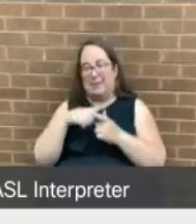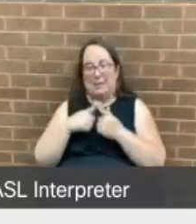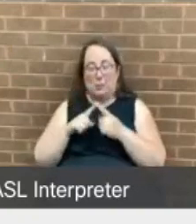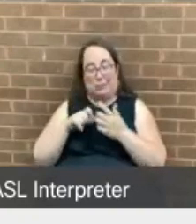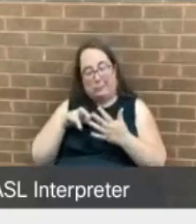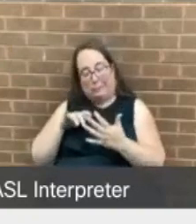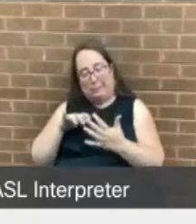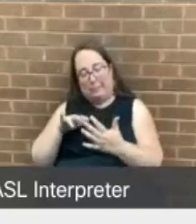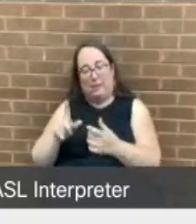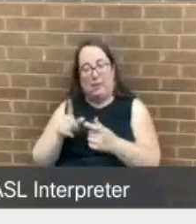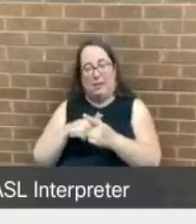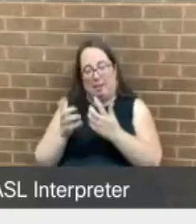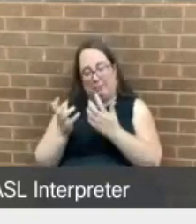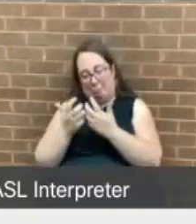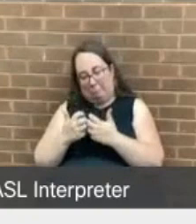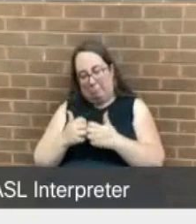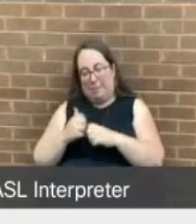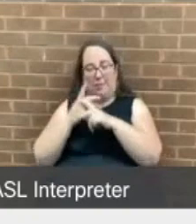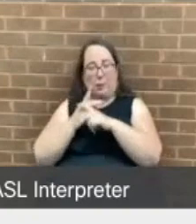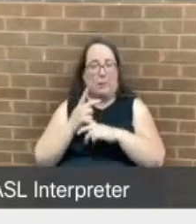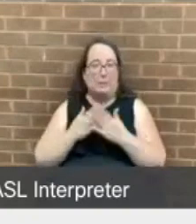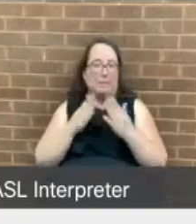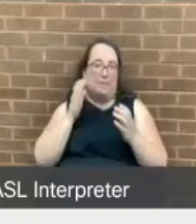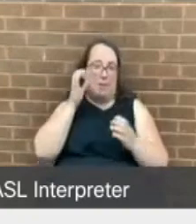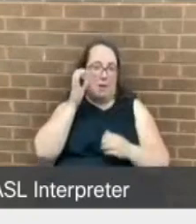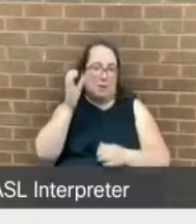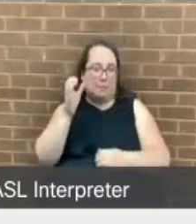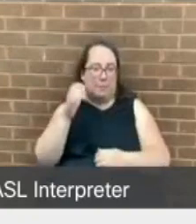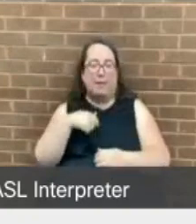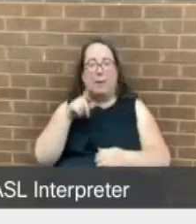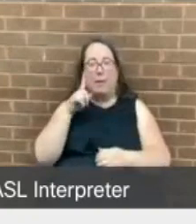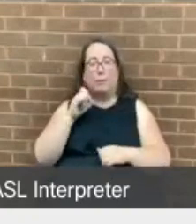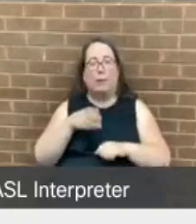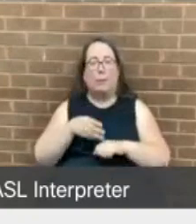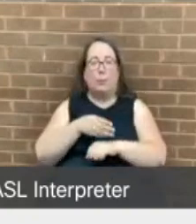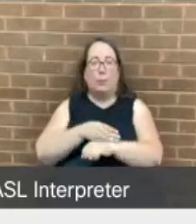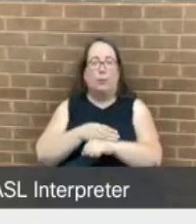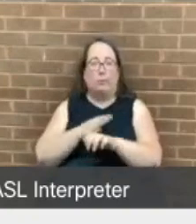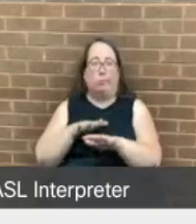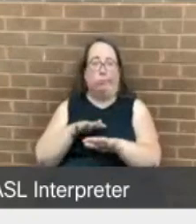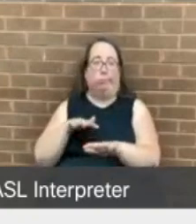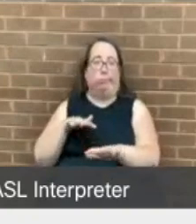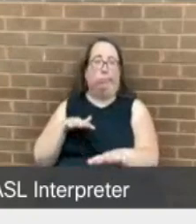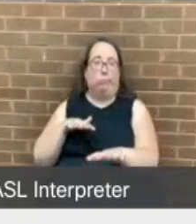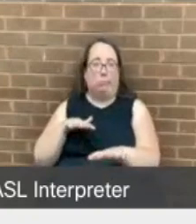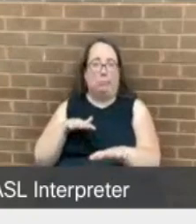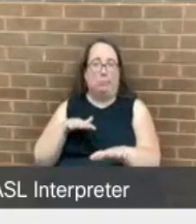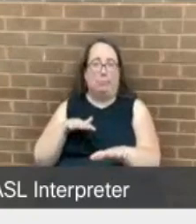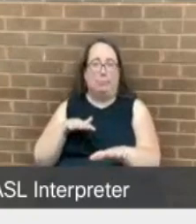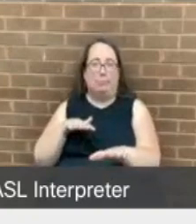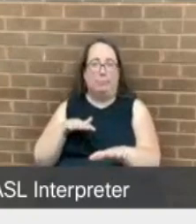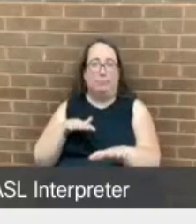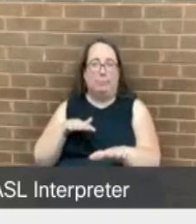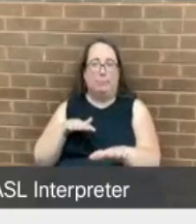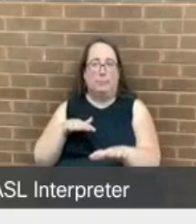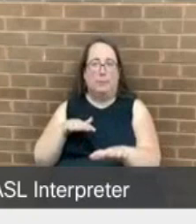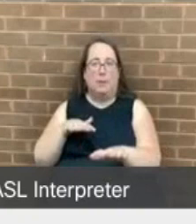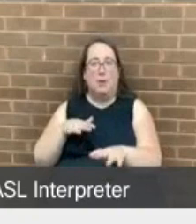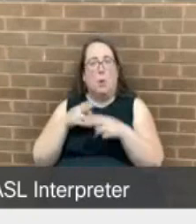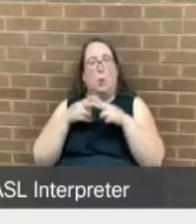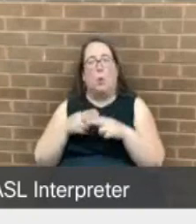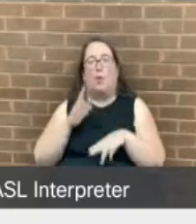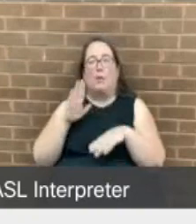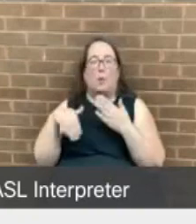and flush out some of those concepts. I think we can improve congestion throughout that. We're considered an entire system